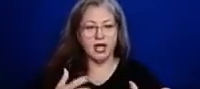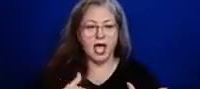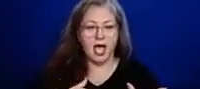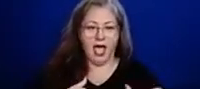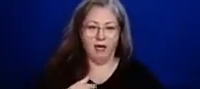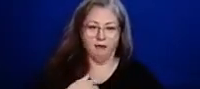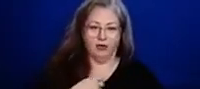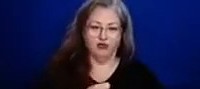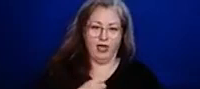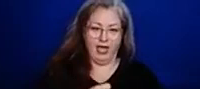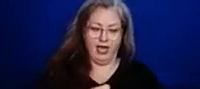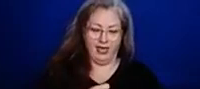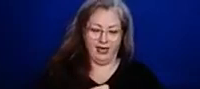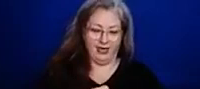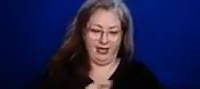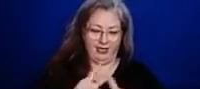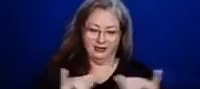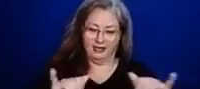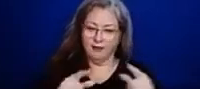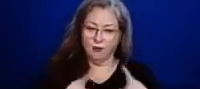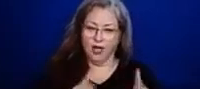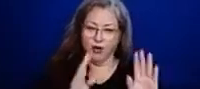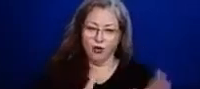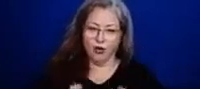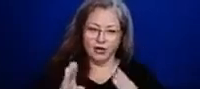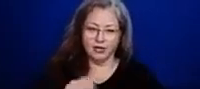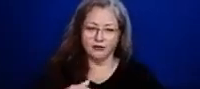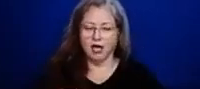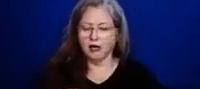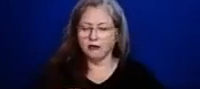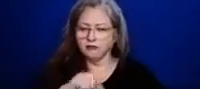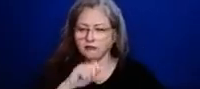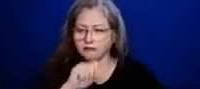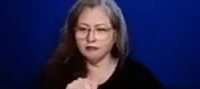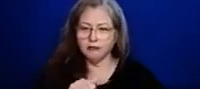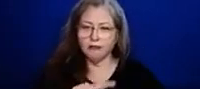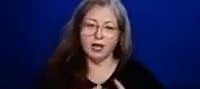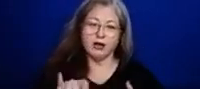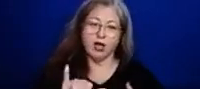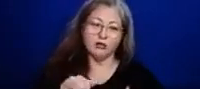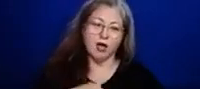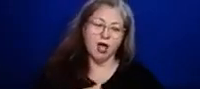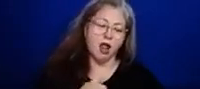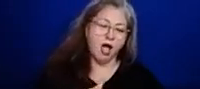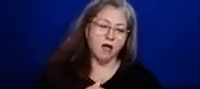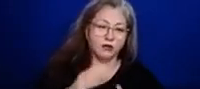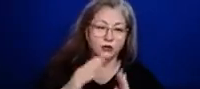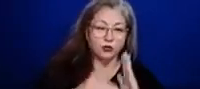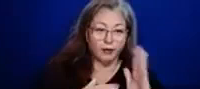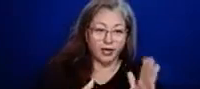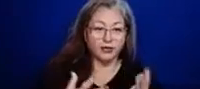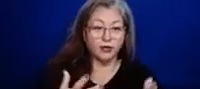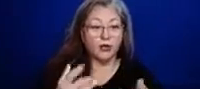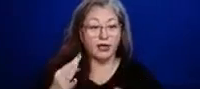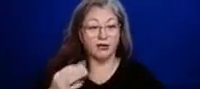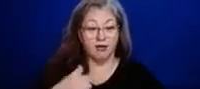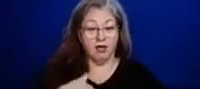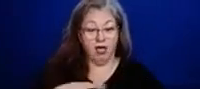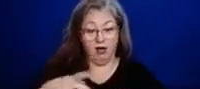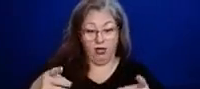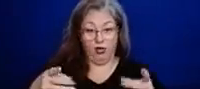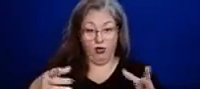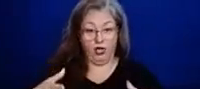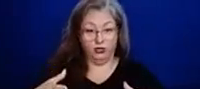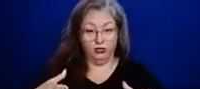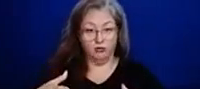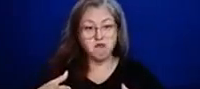in organizing. I like it, but I also love painting, So being a director